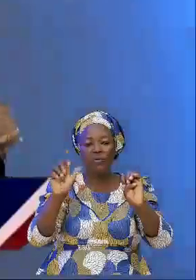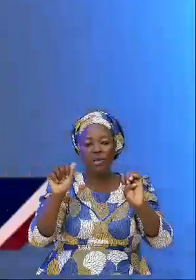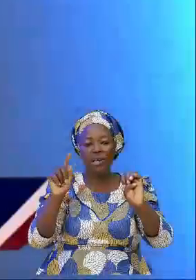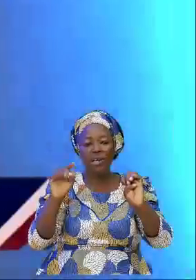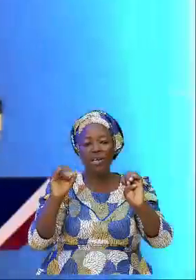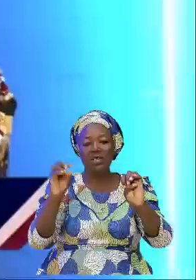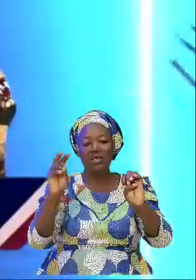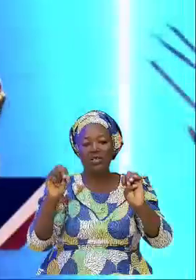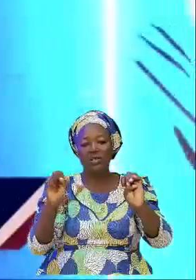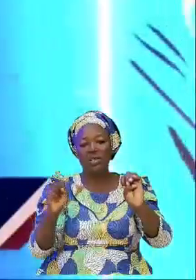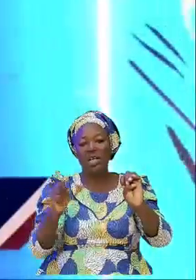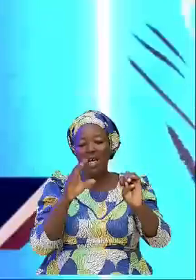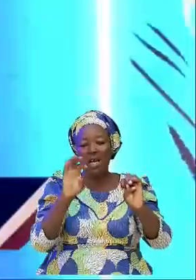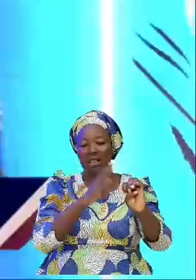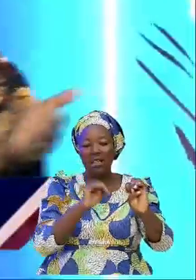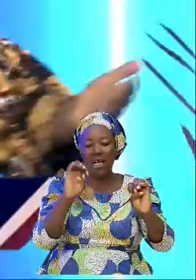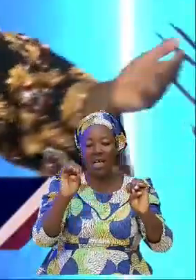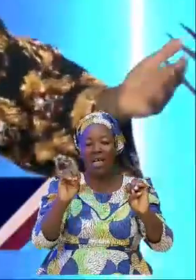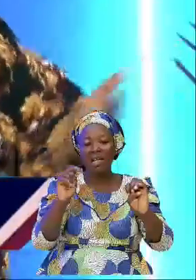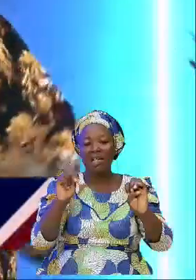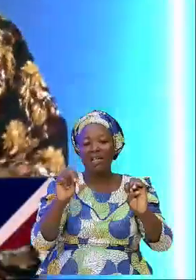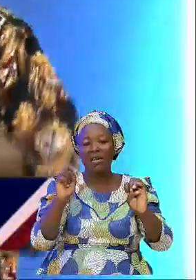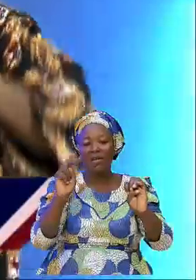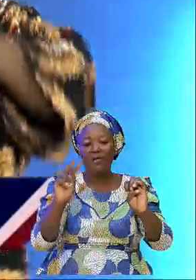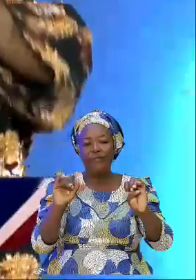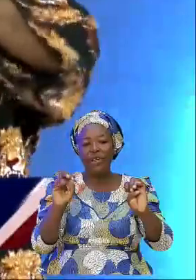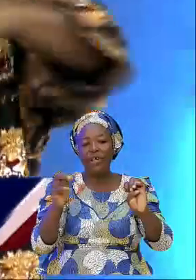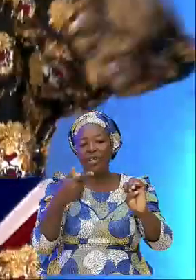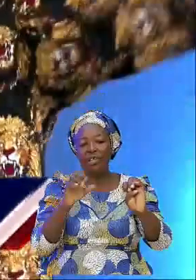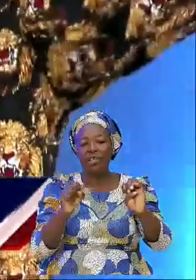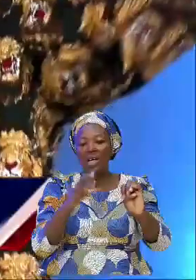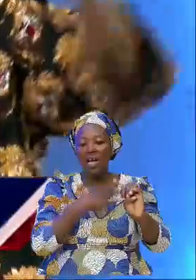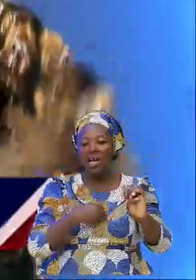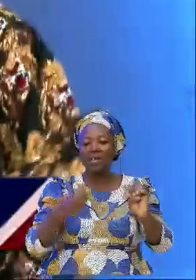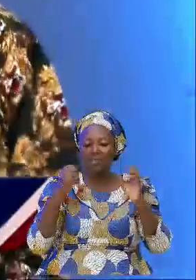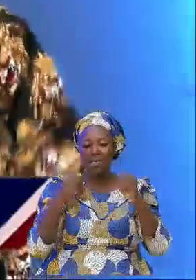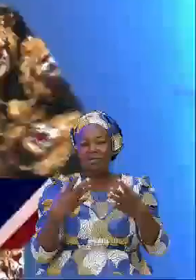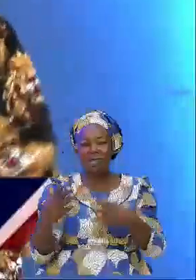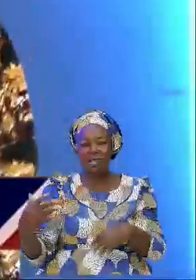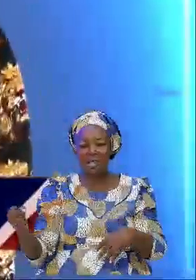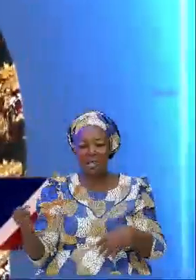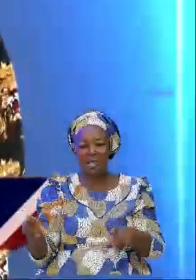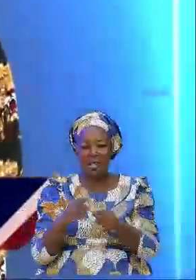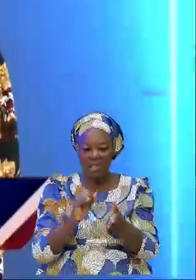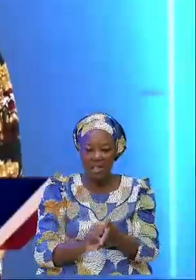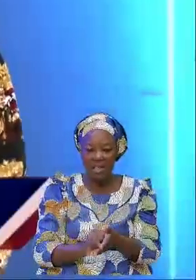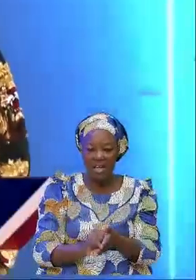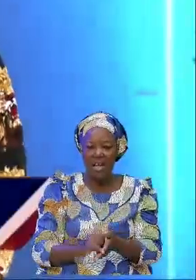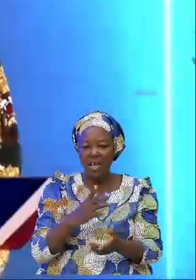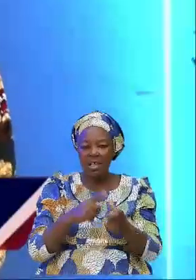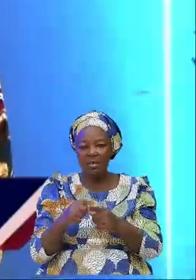find emulations and envy and excesses. What are the